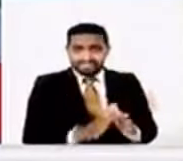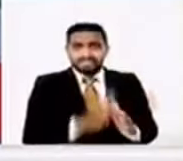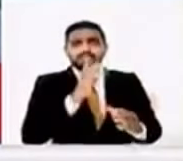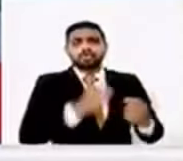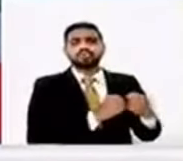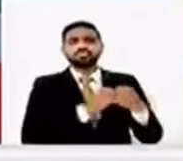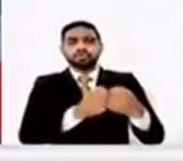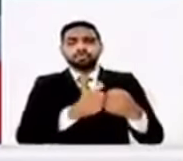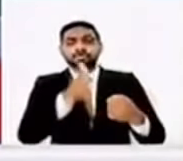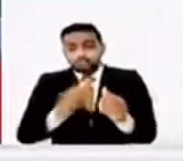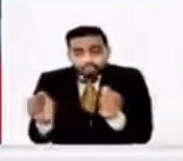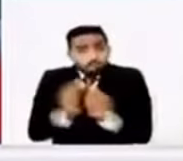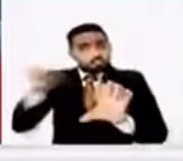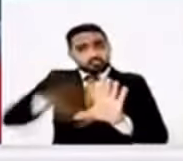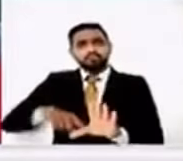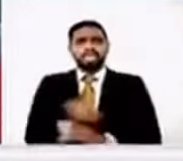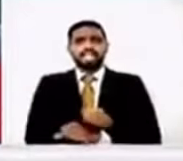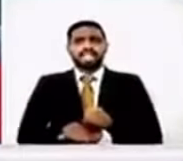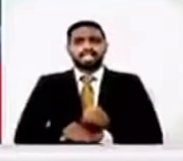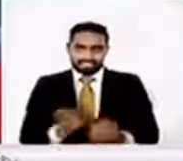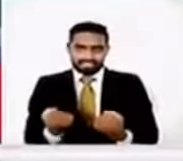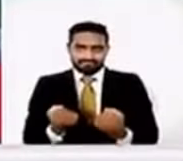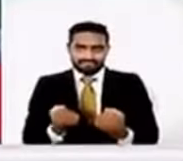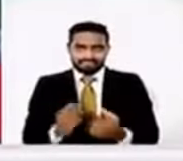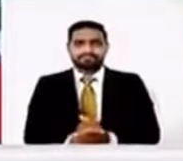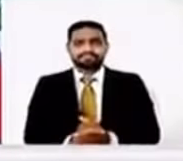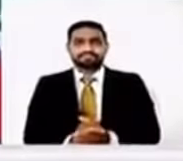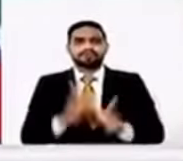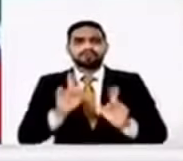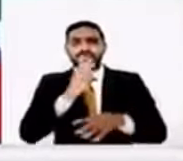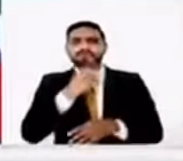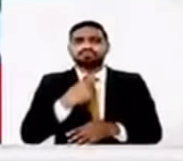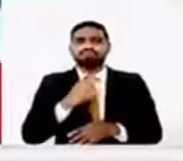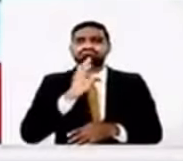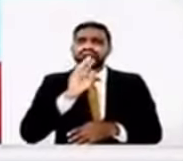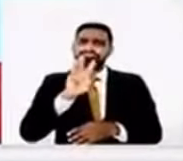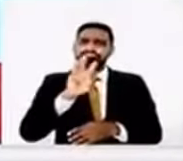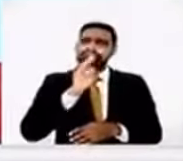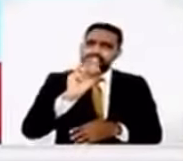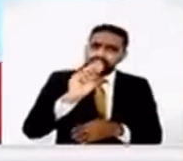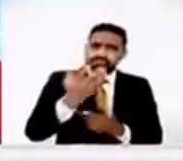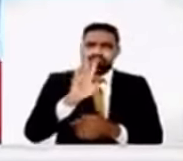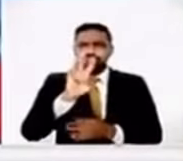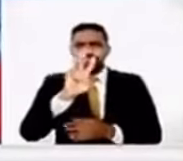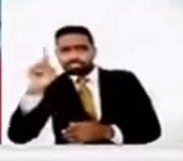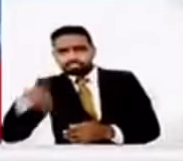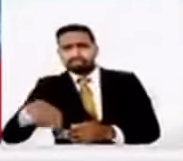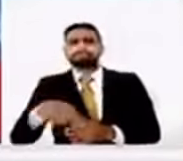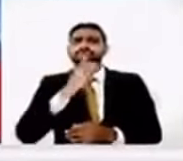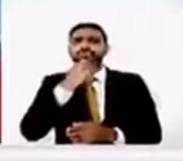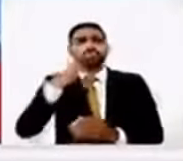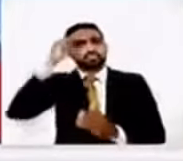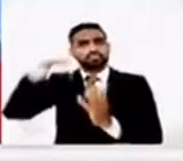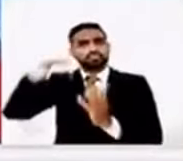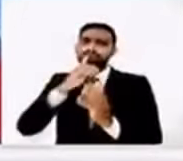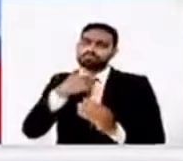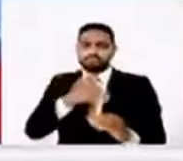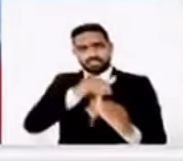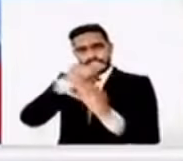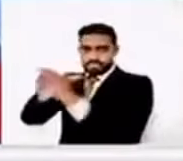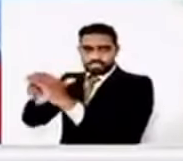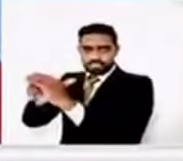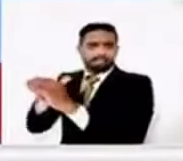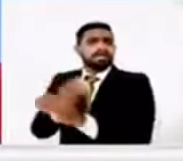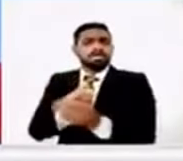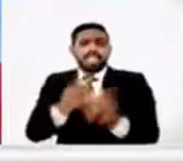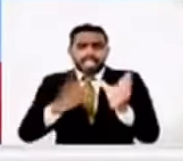limited numbers, about 30 to 35,000 students get into the universities. What happens to the rest? Now this government is